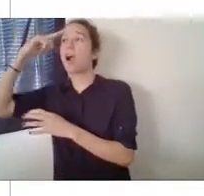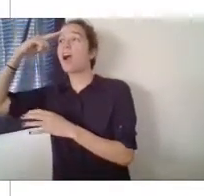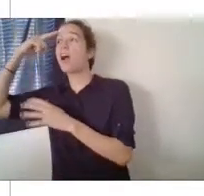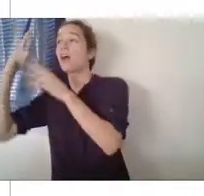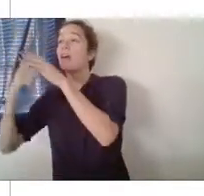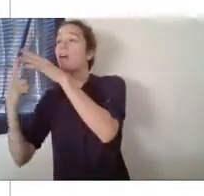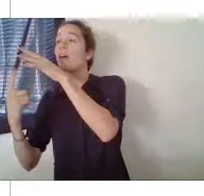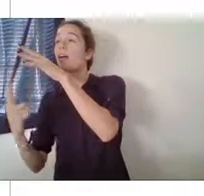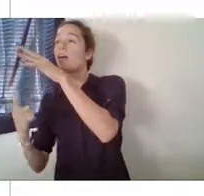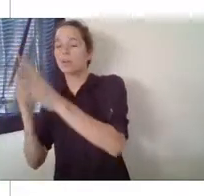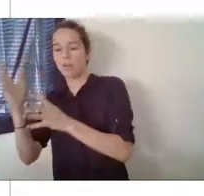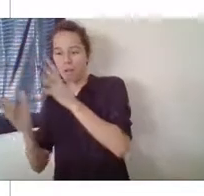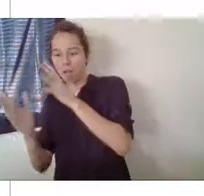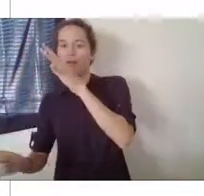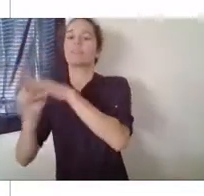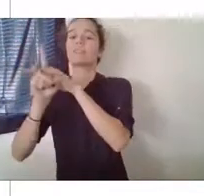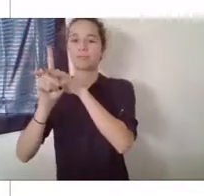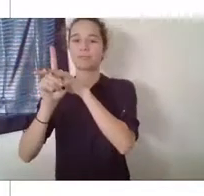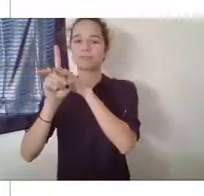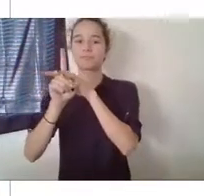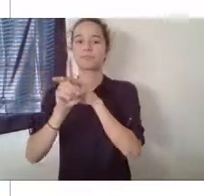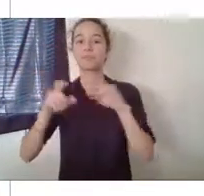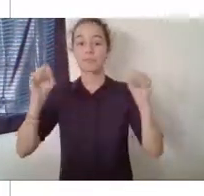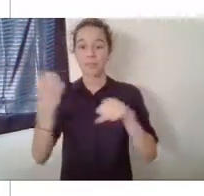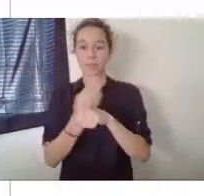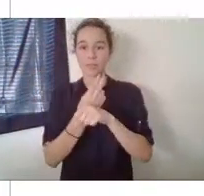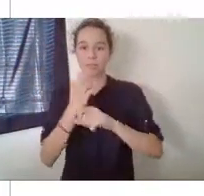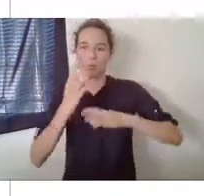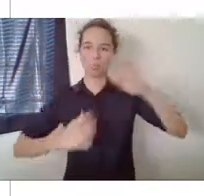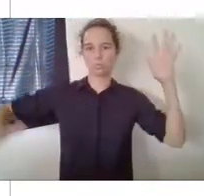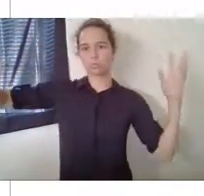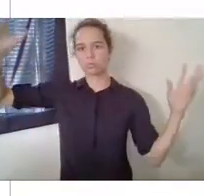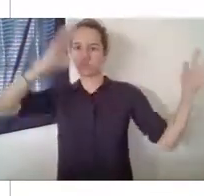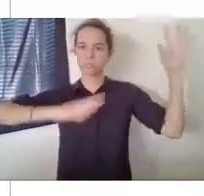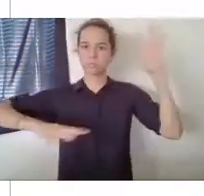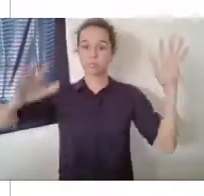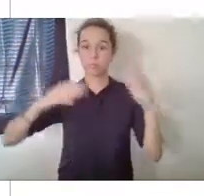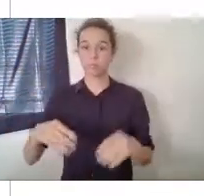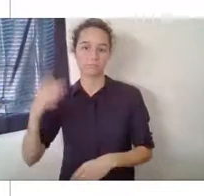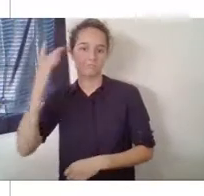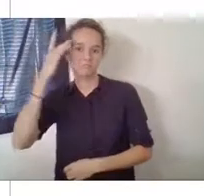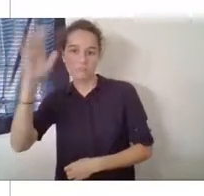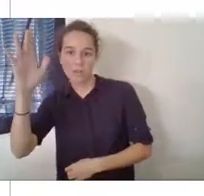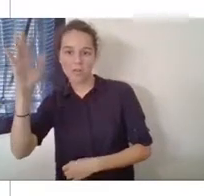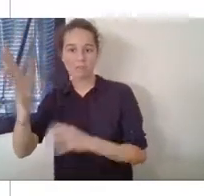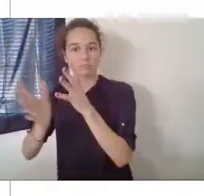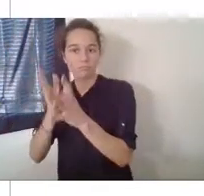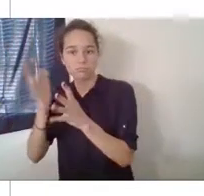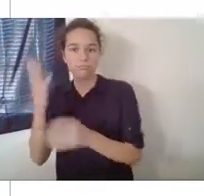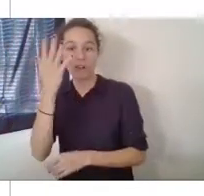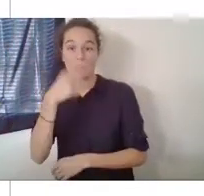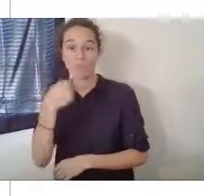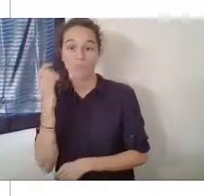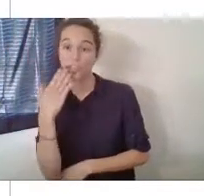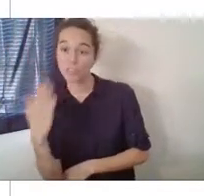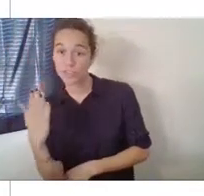that the audience can see. You can either use it wisely or waste it on random and distracting gestures. I'm going to